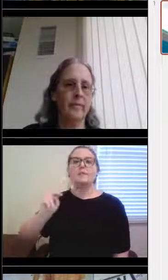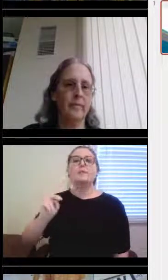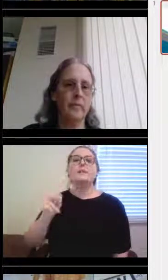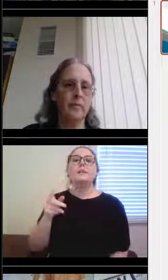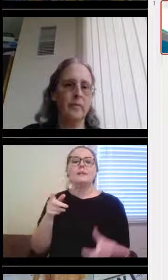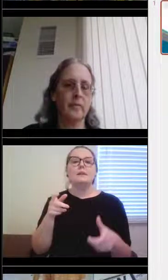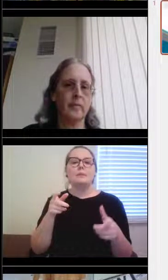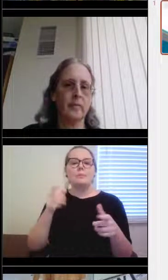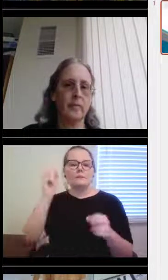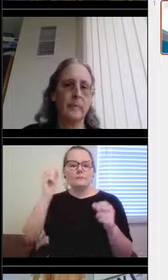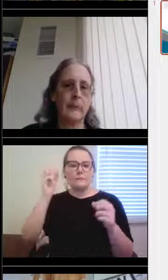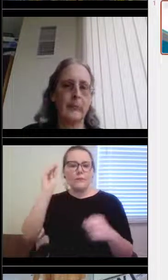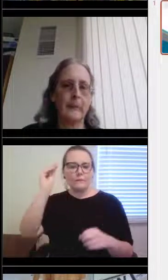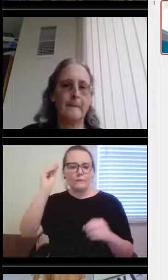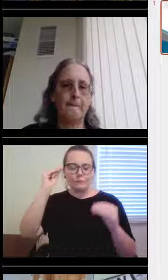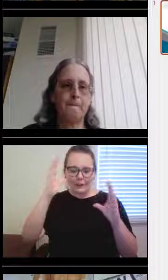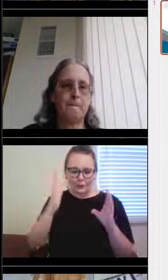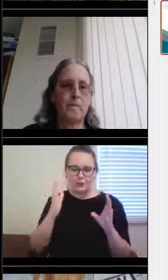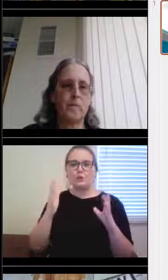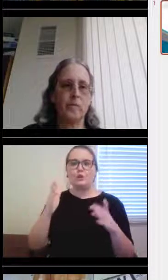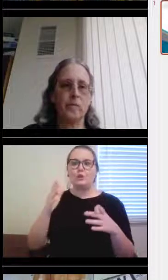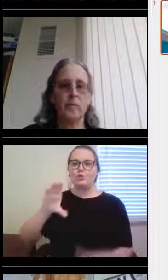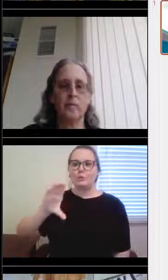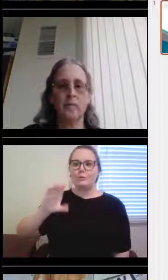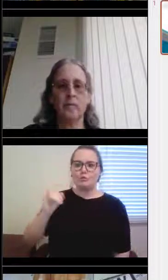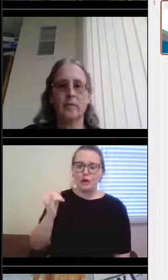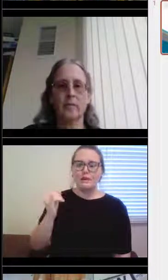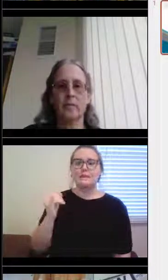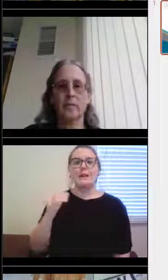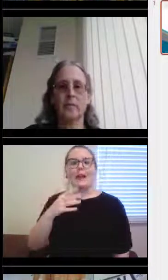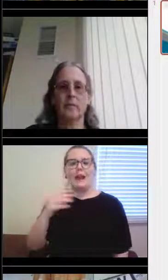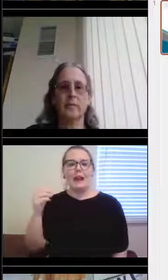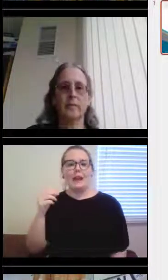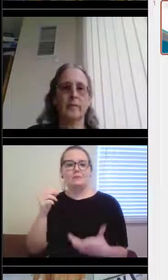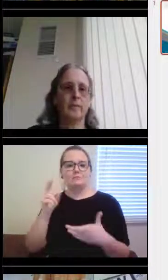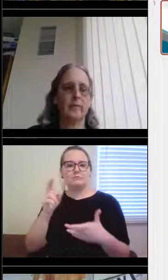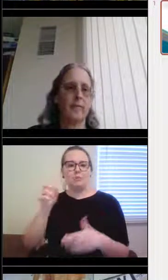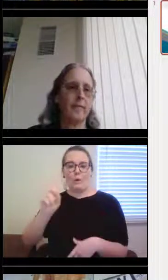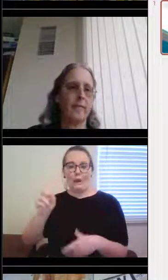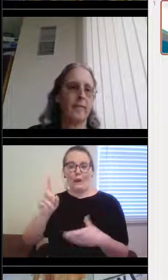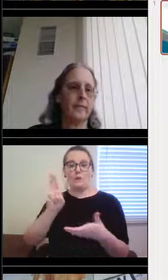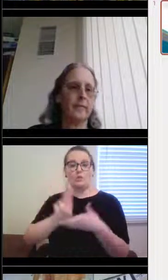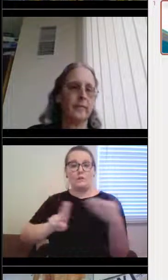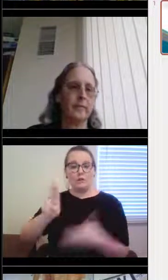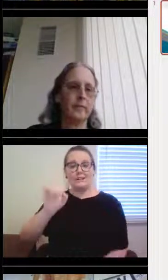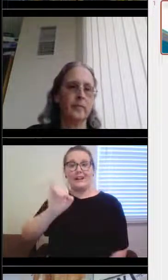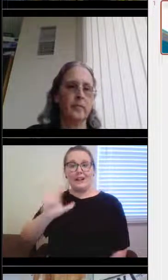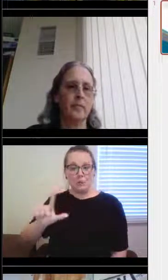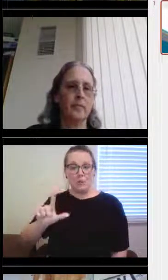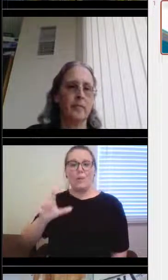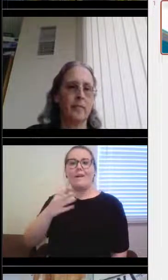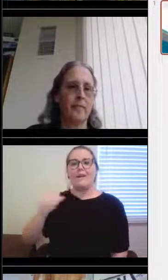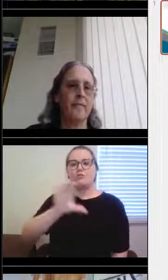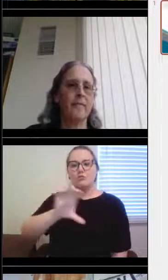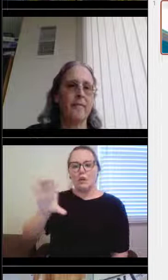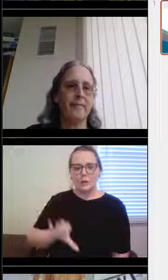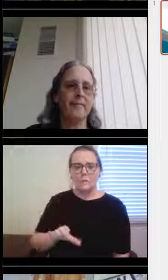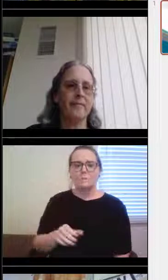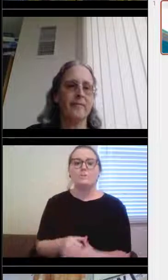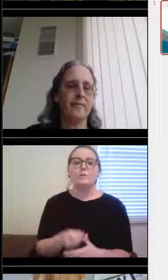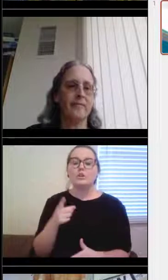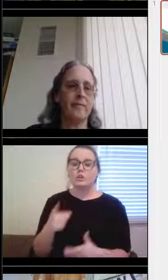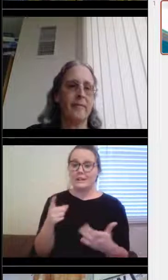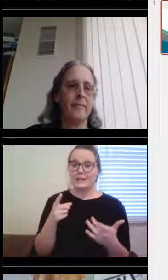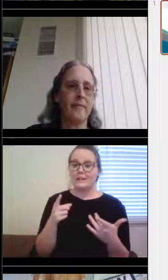and Justice, and an affiliate professor of psychology at the University of Illinois at Chicago. She is a